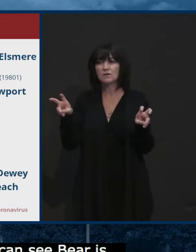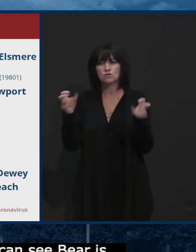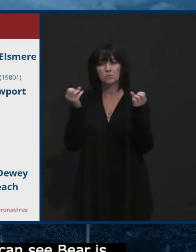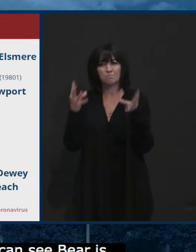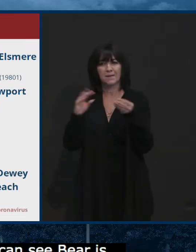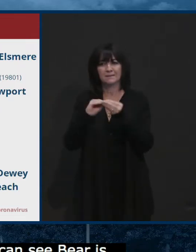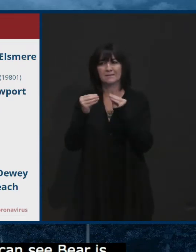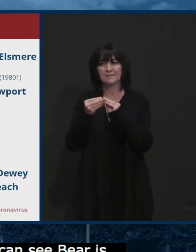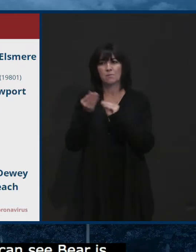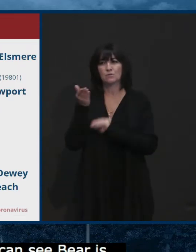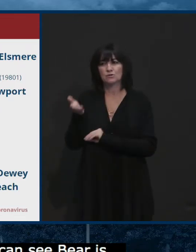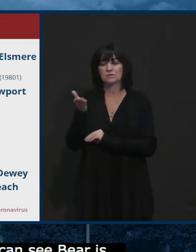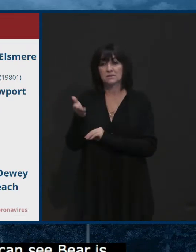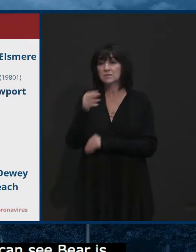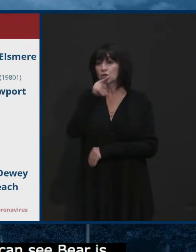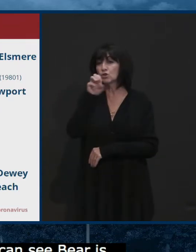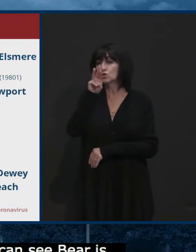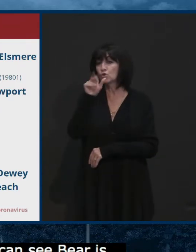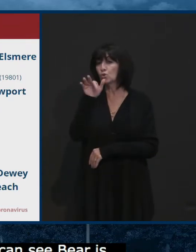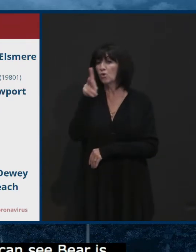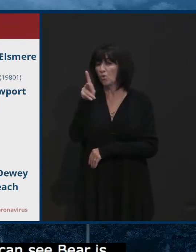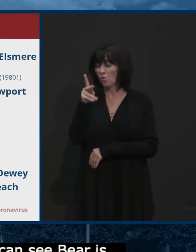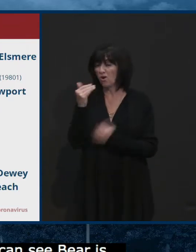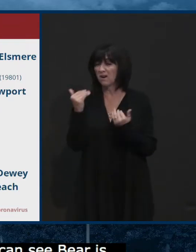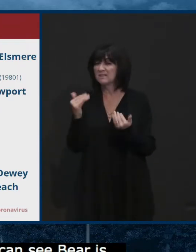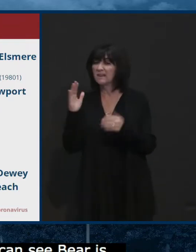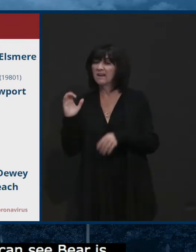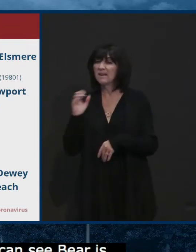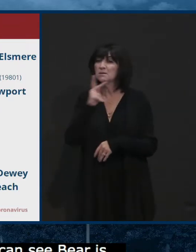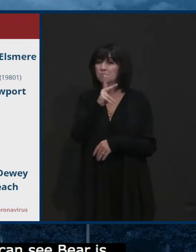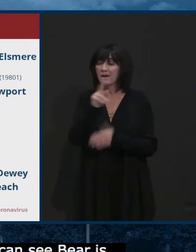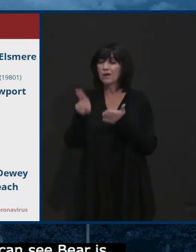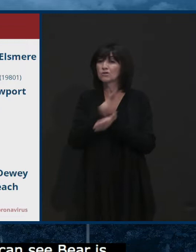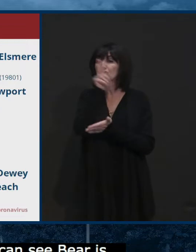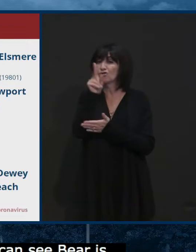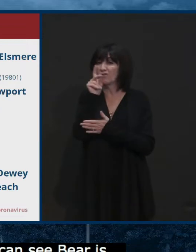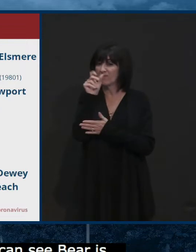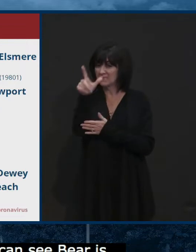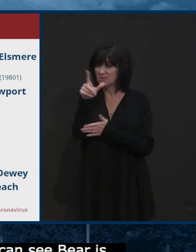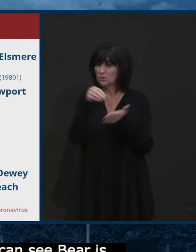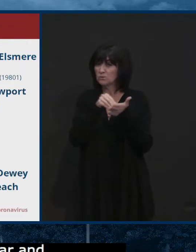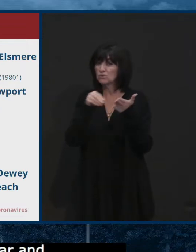Newark has rejoined the areas of concern with UD students as well as